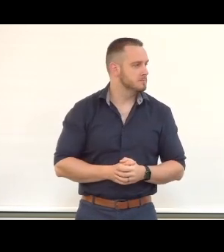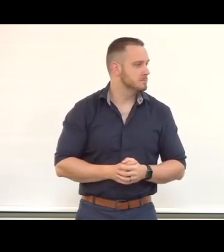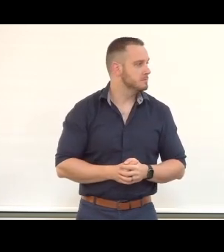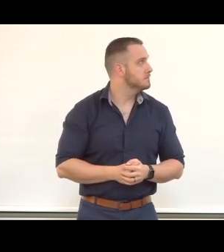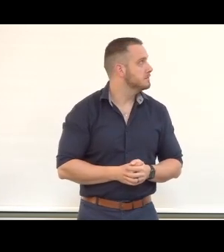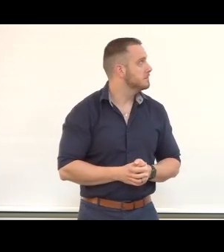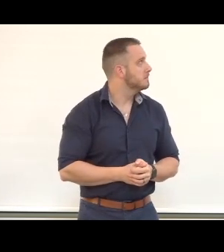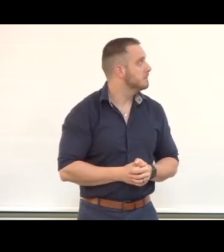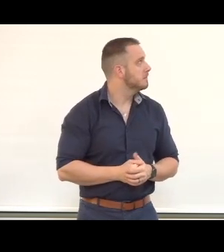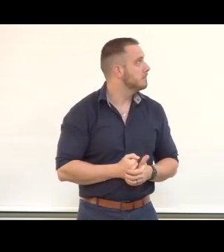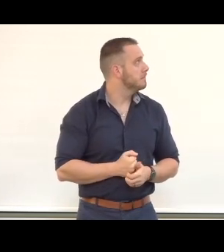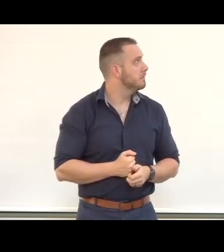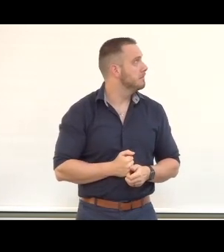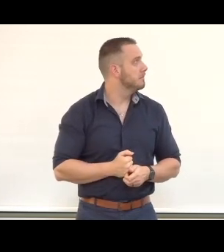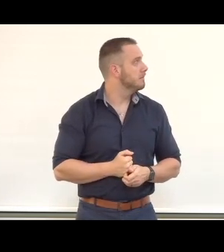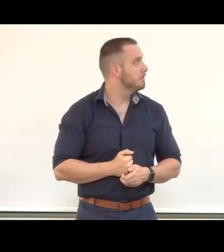do. Oh, again.